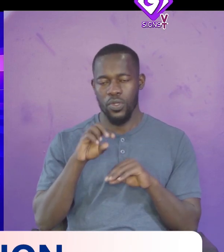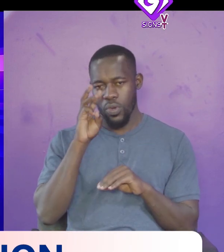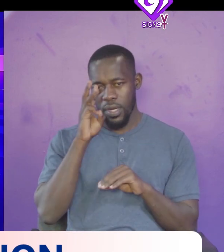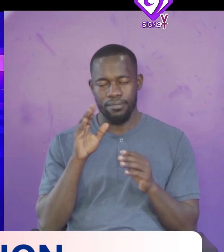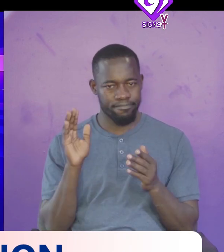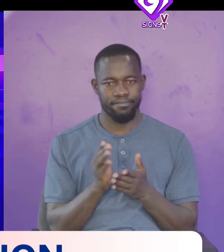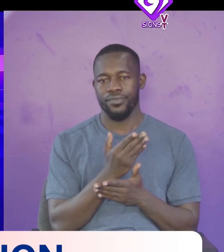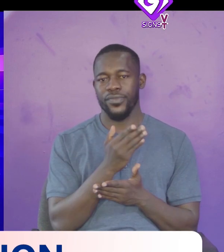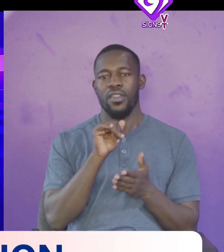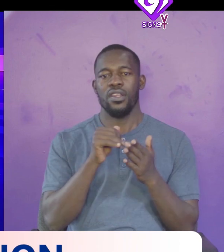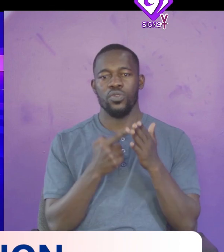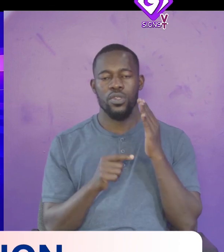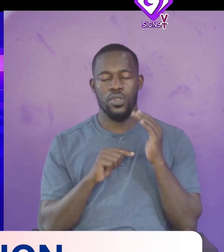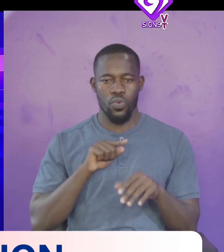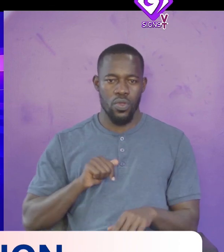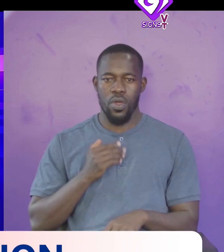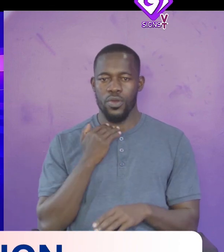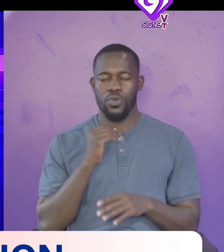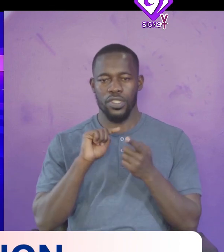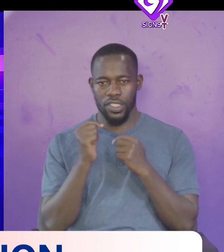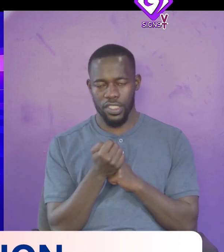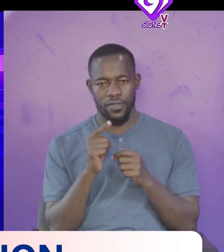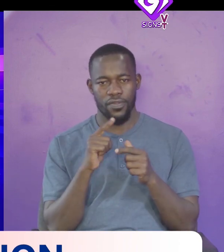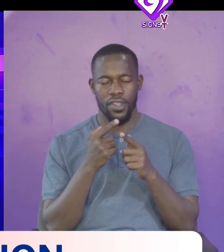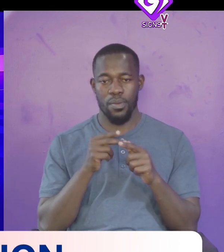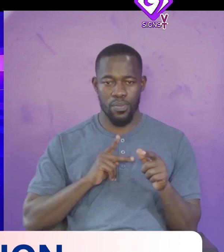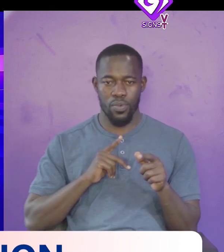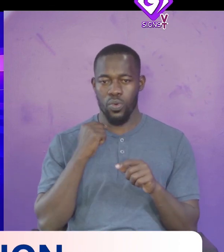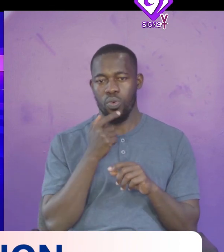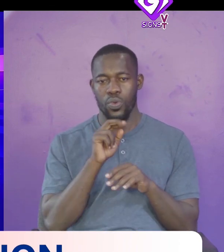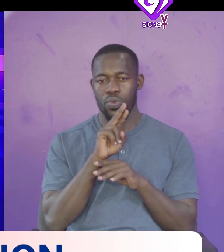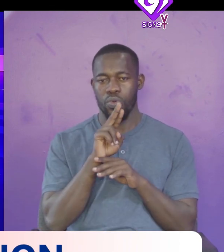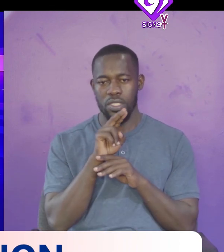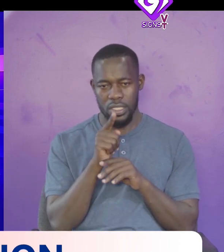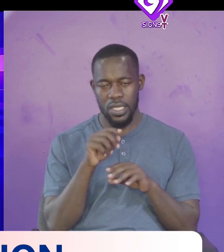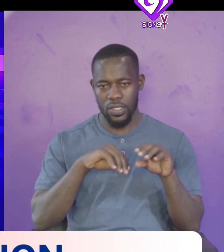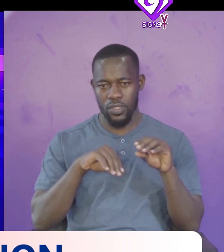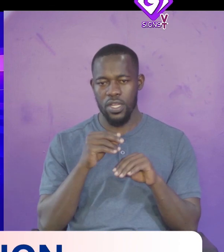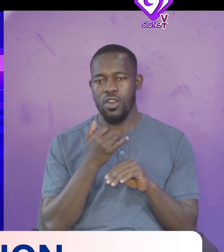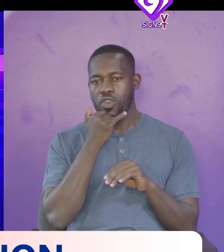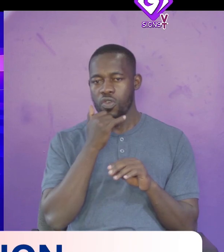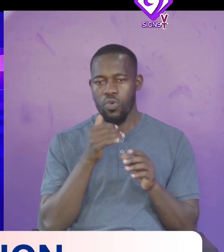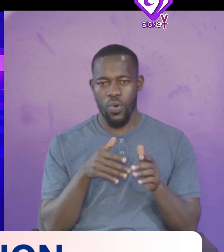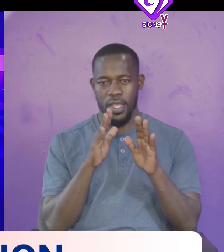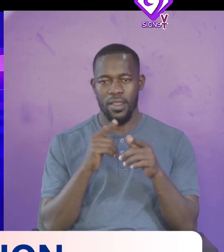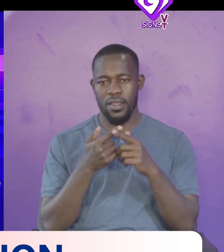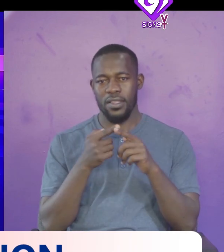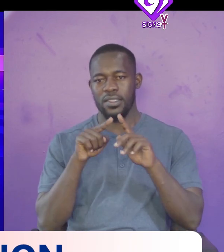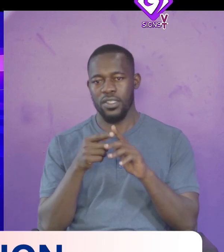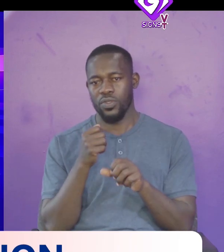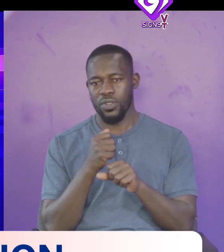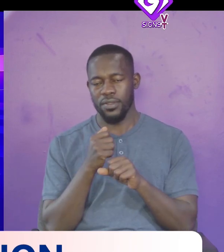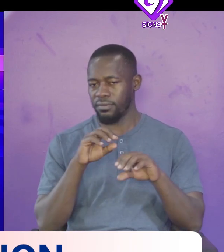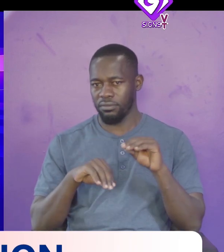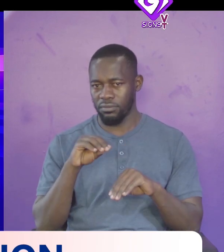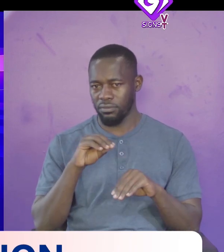That is what we want to change here. So that those people who use these elections to find their way to come and do, I don't know, it's called jackpotting.